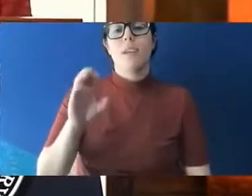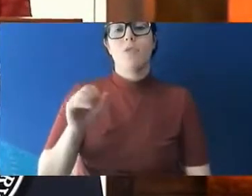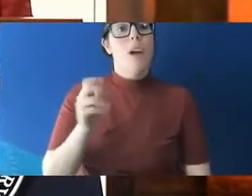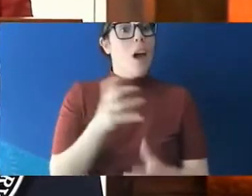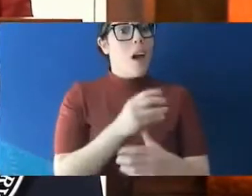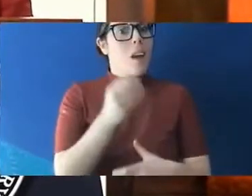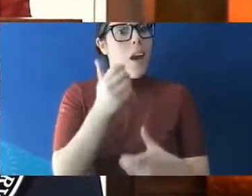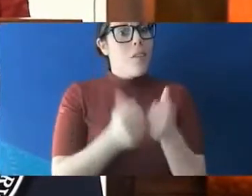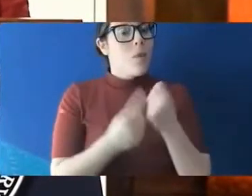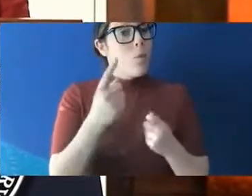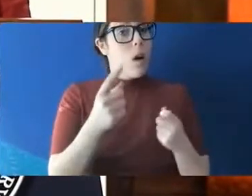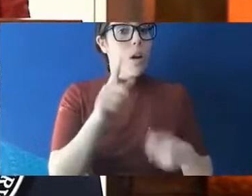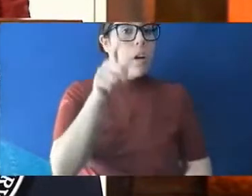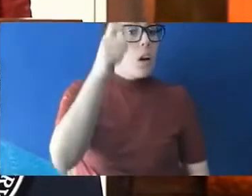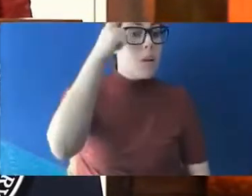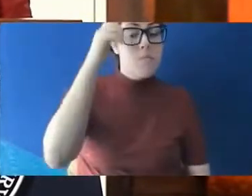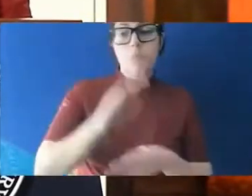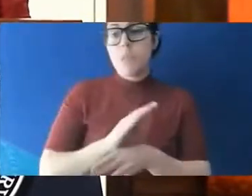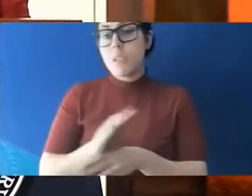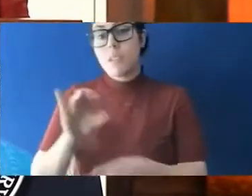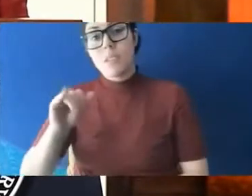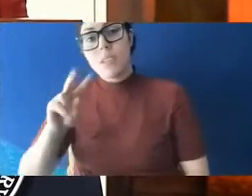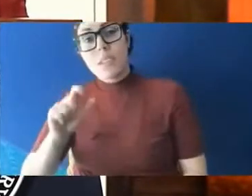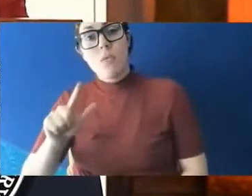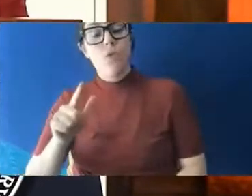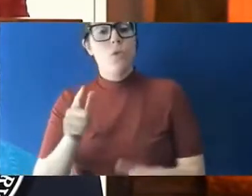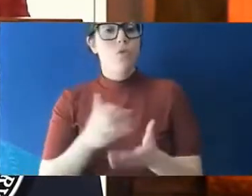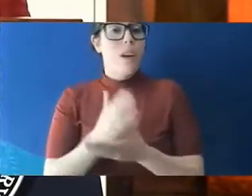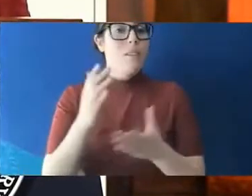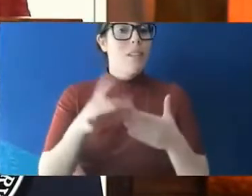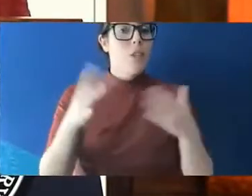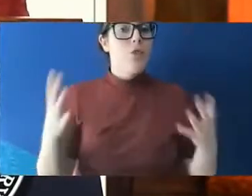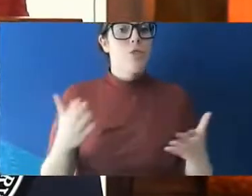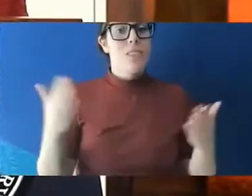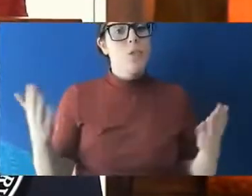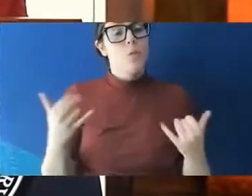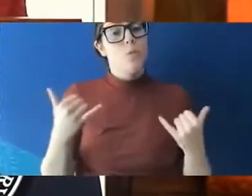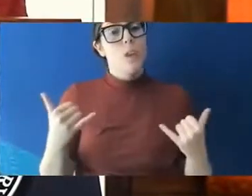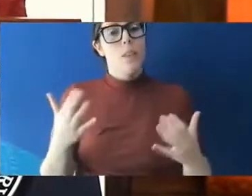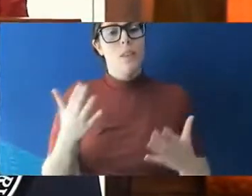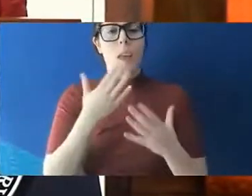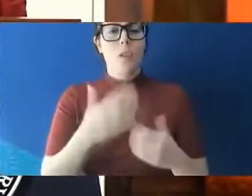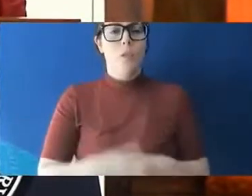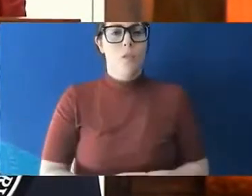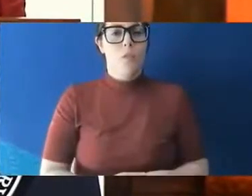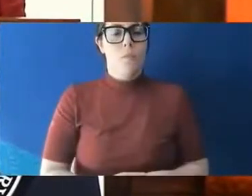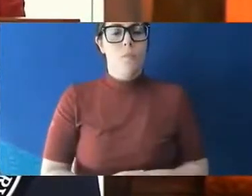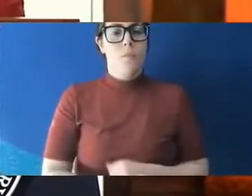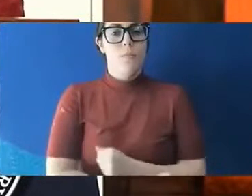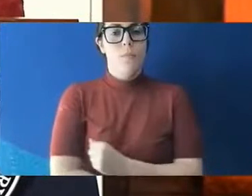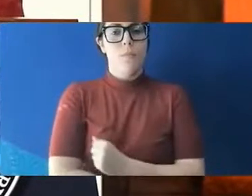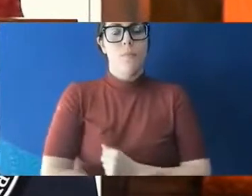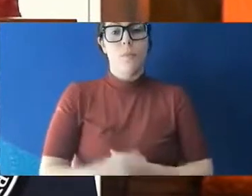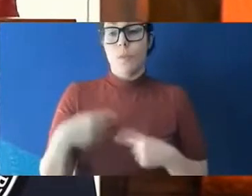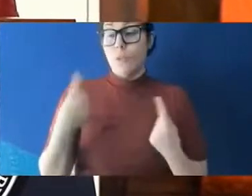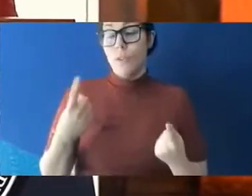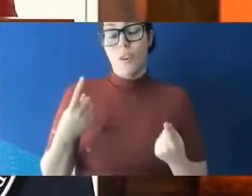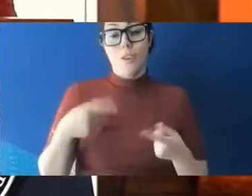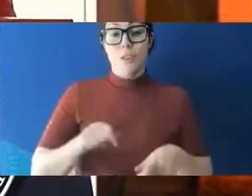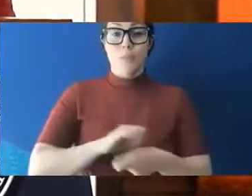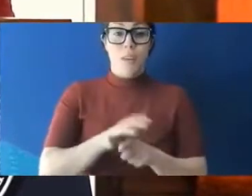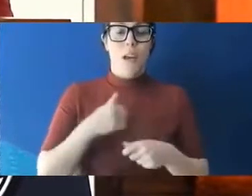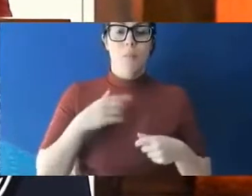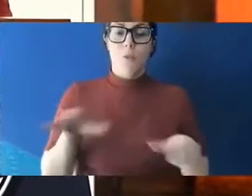the government, business, and civil rights leaders joining us today. I've been giving mostly virtual speeches during